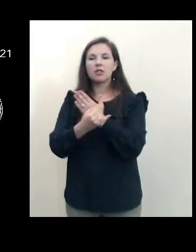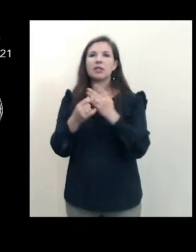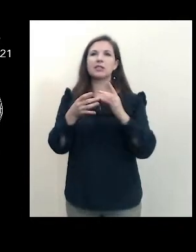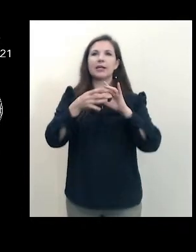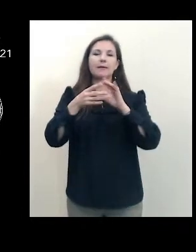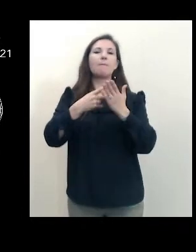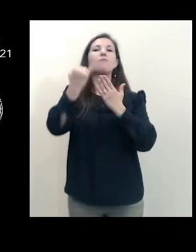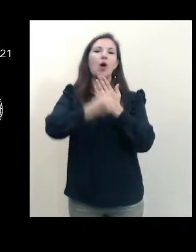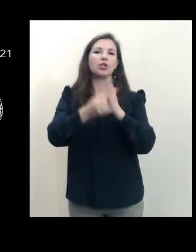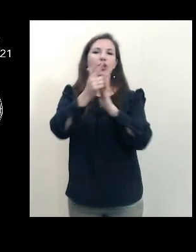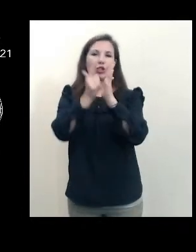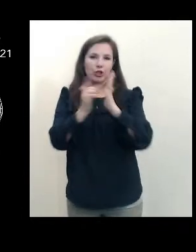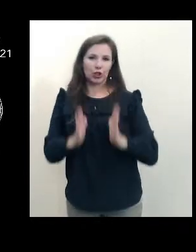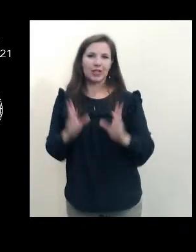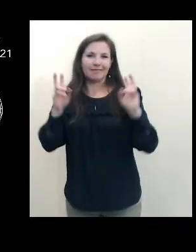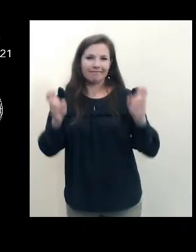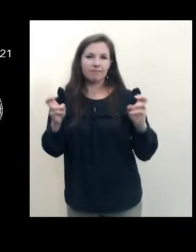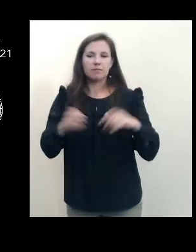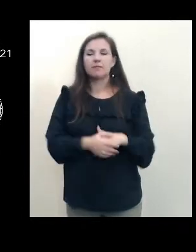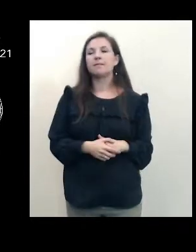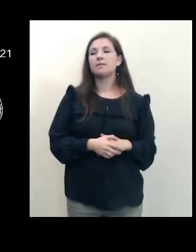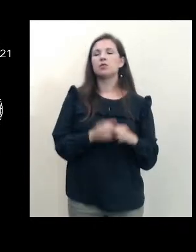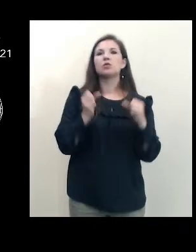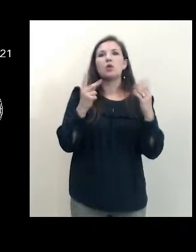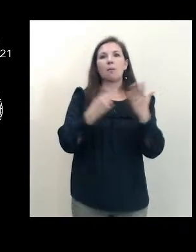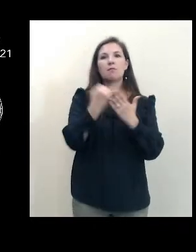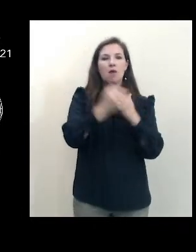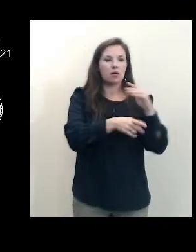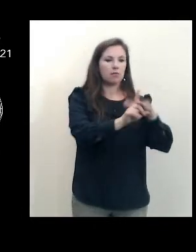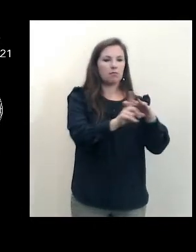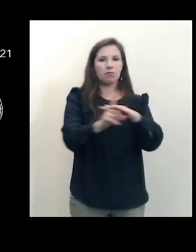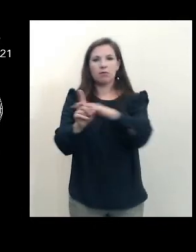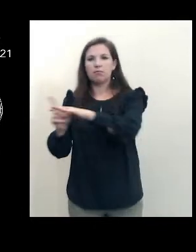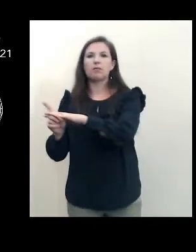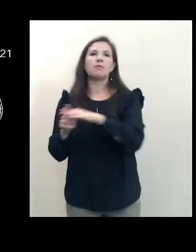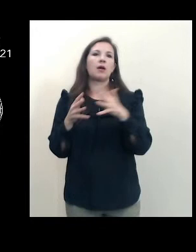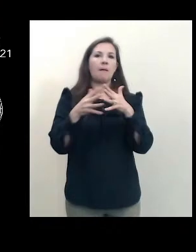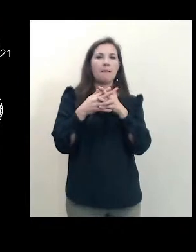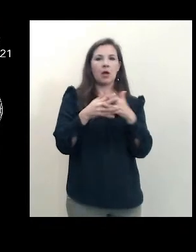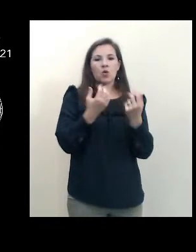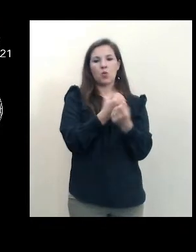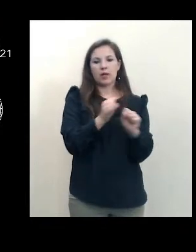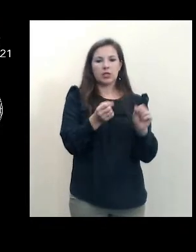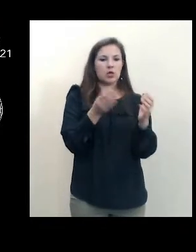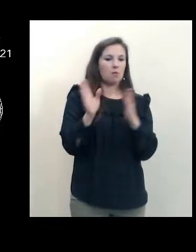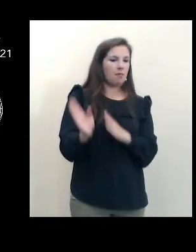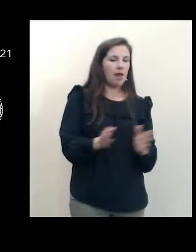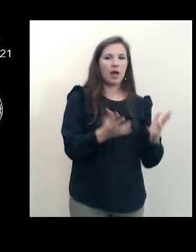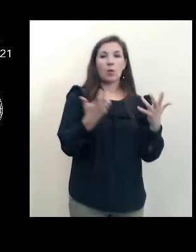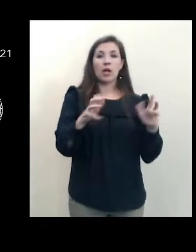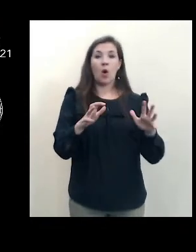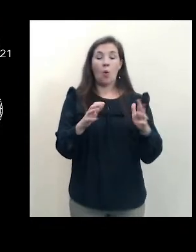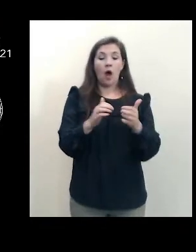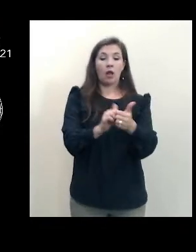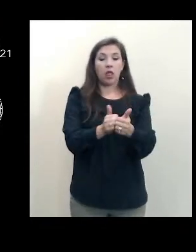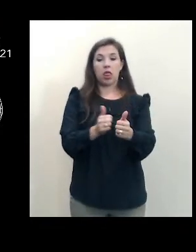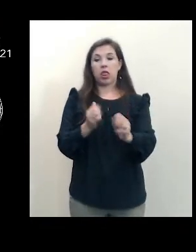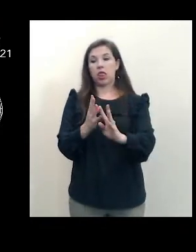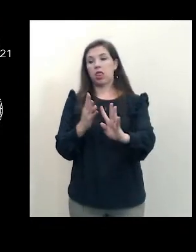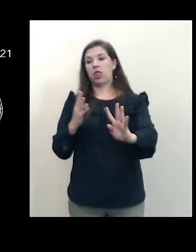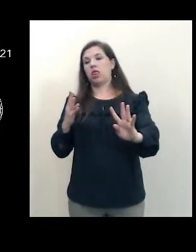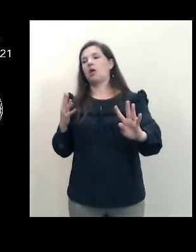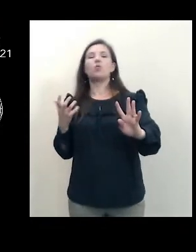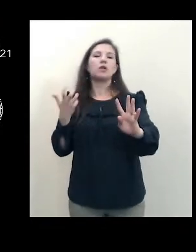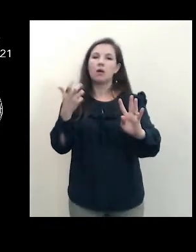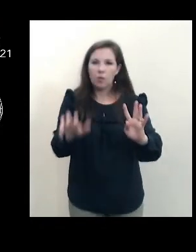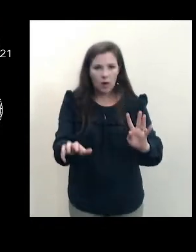attorney, because we have so many projects coming through with the American Rescue Plan and Renew dollars. We don't want to have a bottleneck, the old red tape you often hear